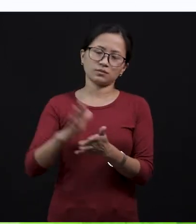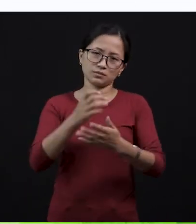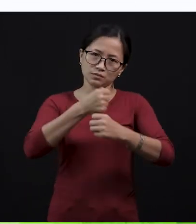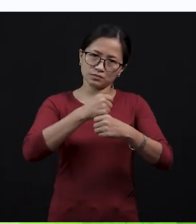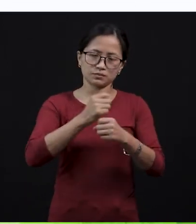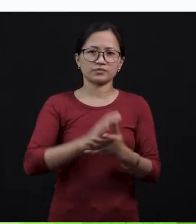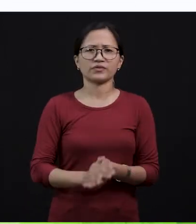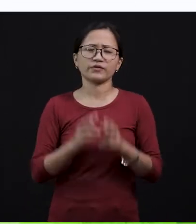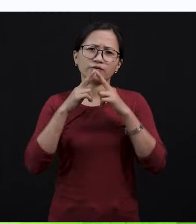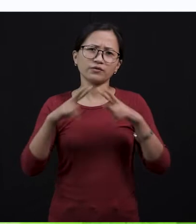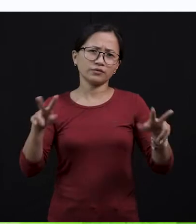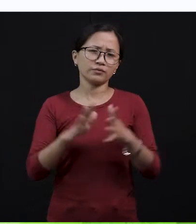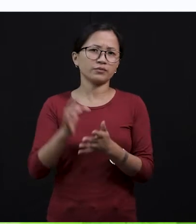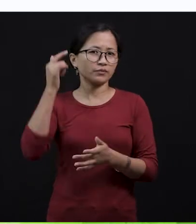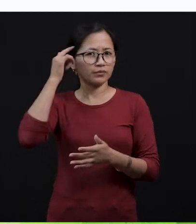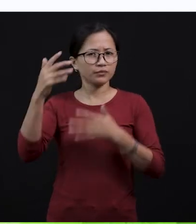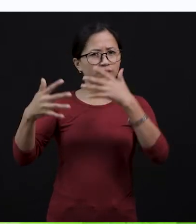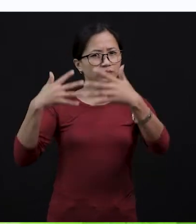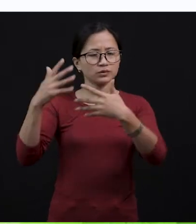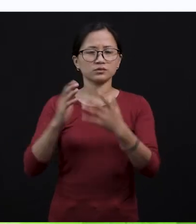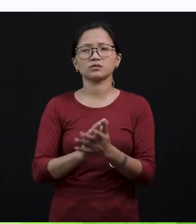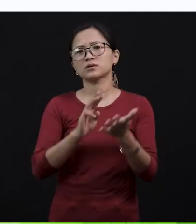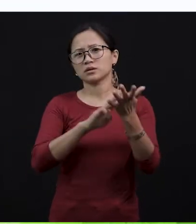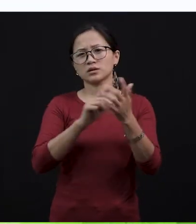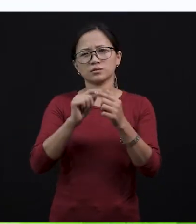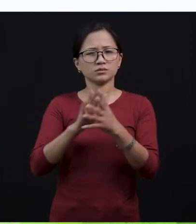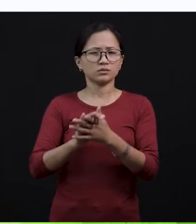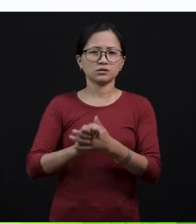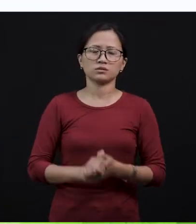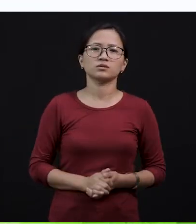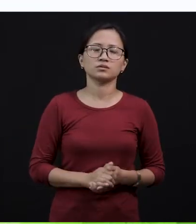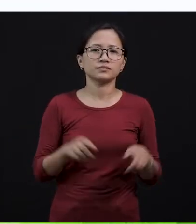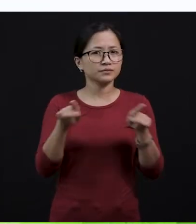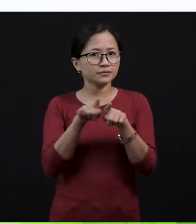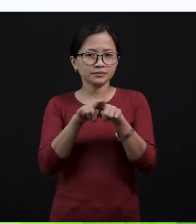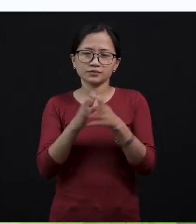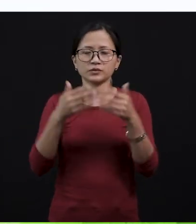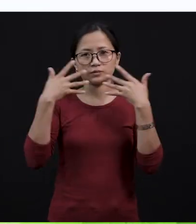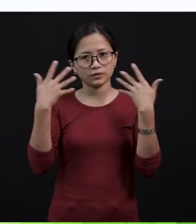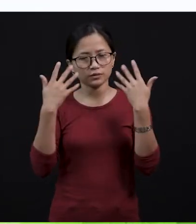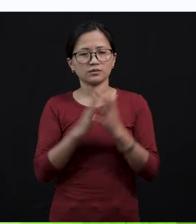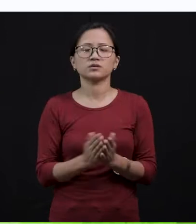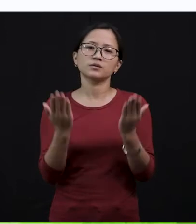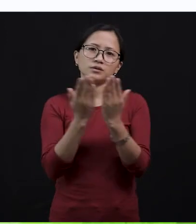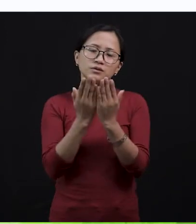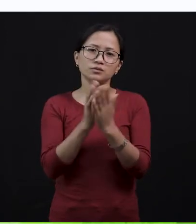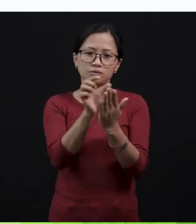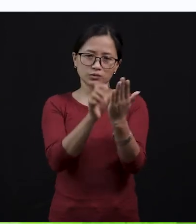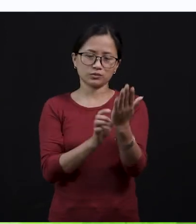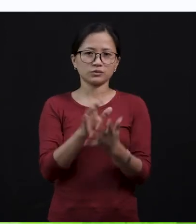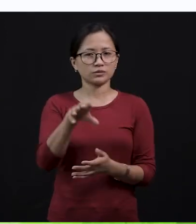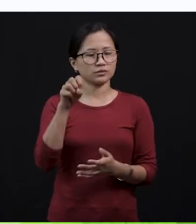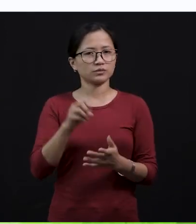him a very mischievous and mysterious cat. Now let's read the poem together and find